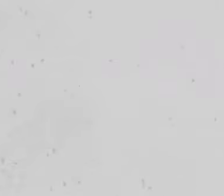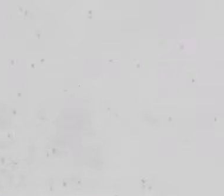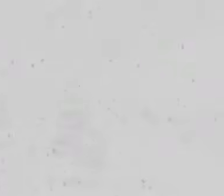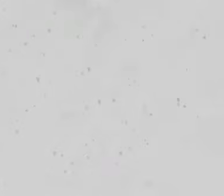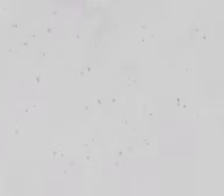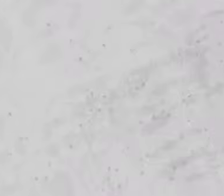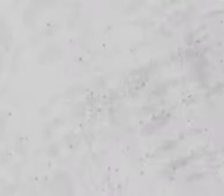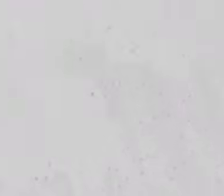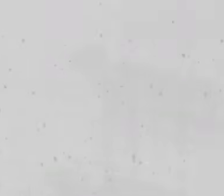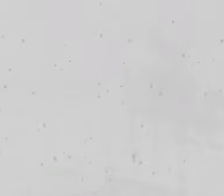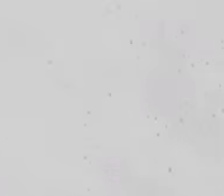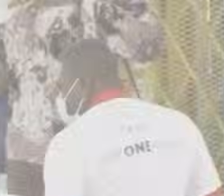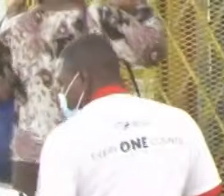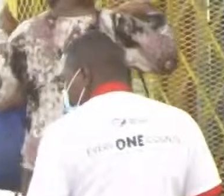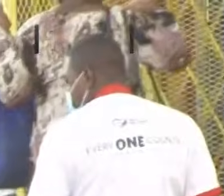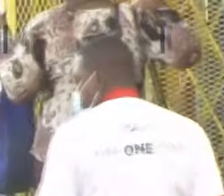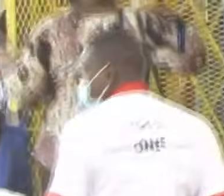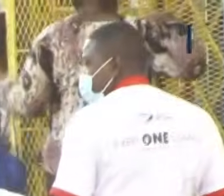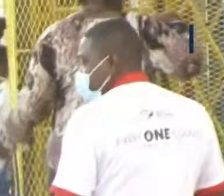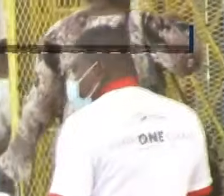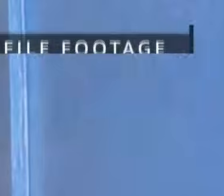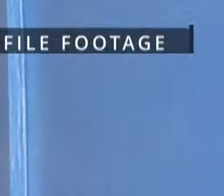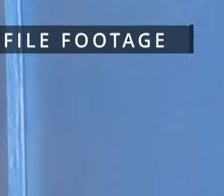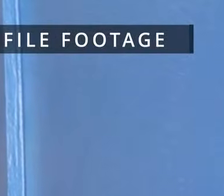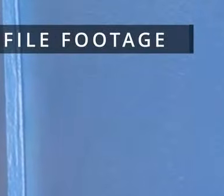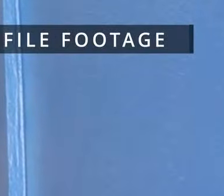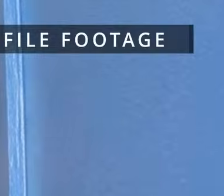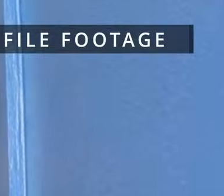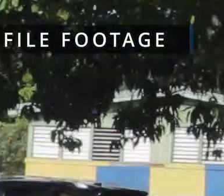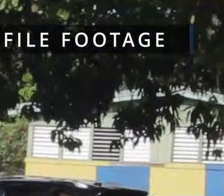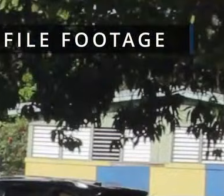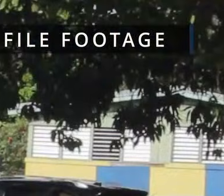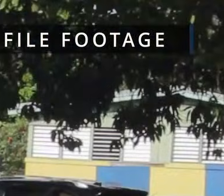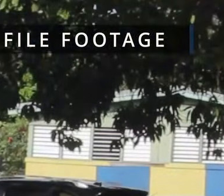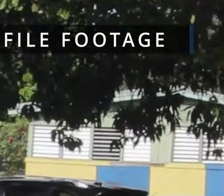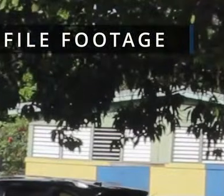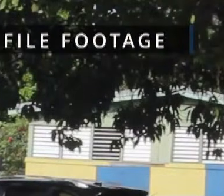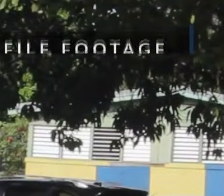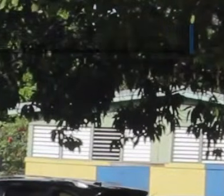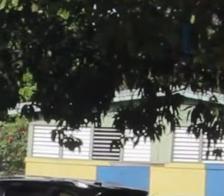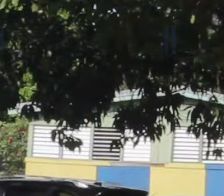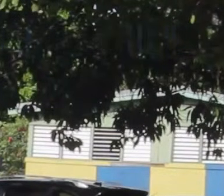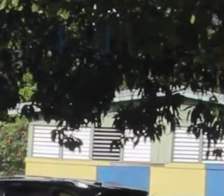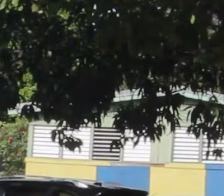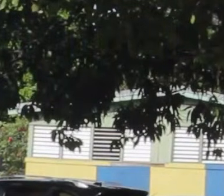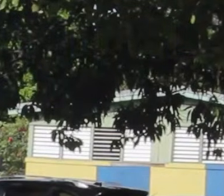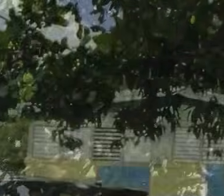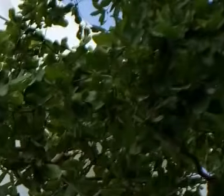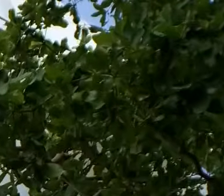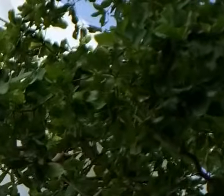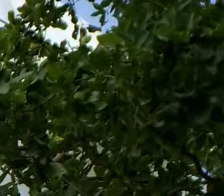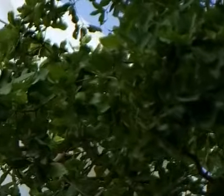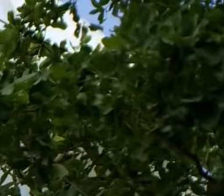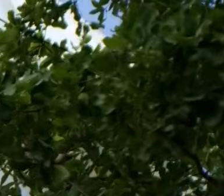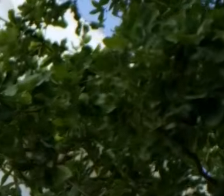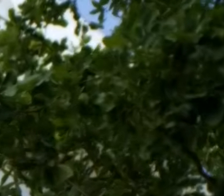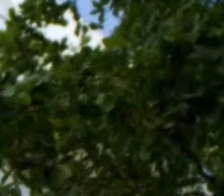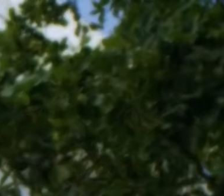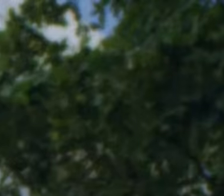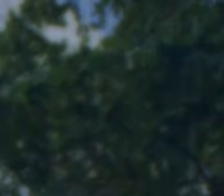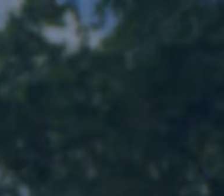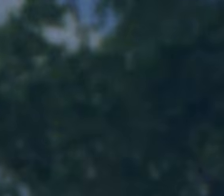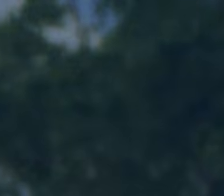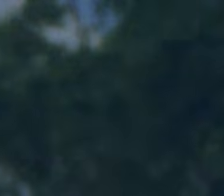Not sure where to vote? Here's how to find your polling station. To find out where to vote, call